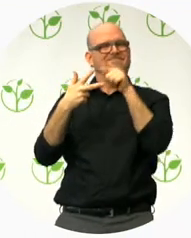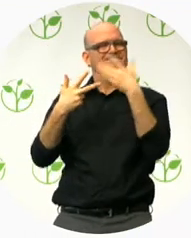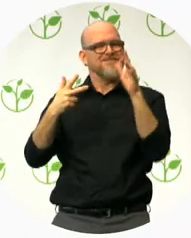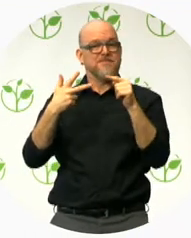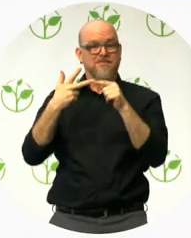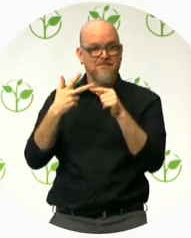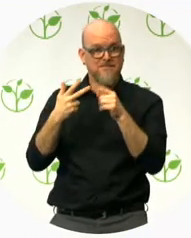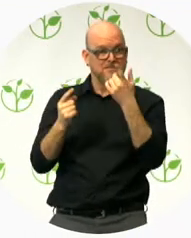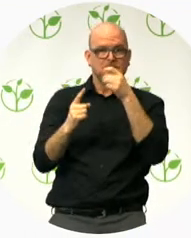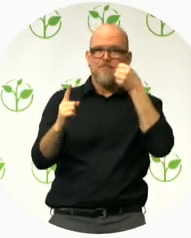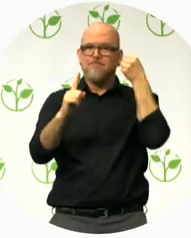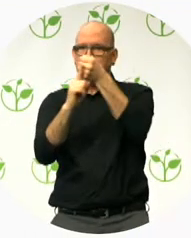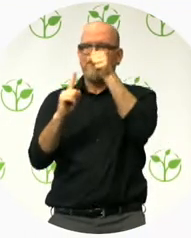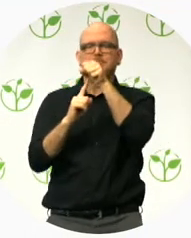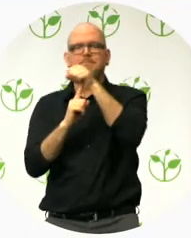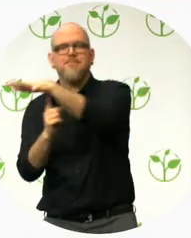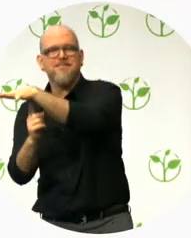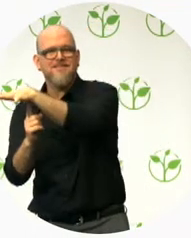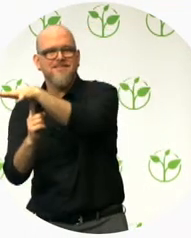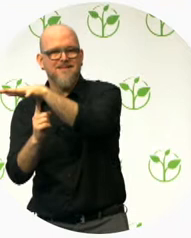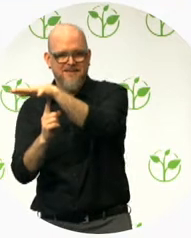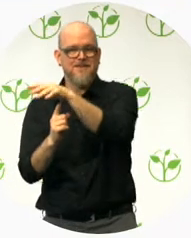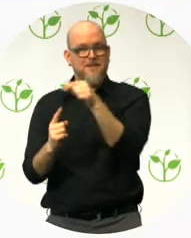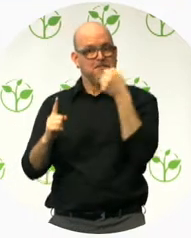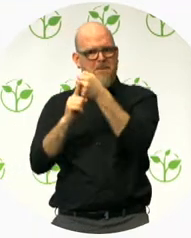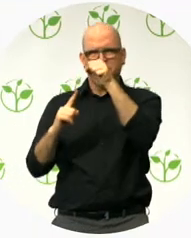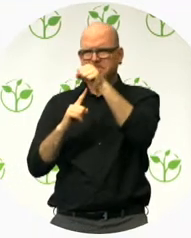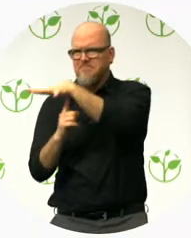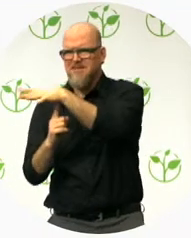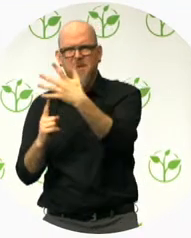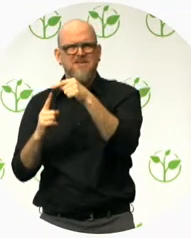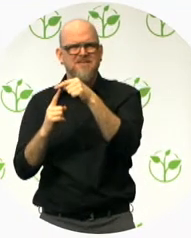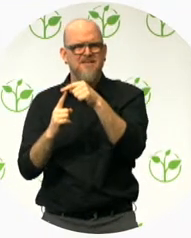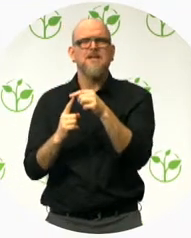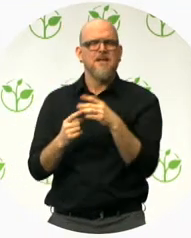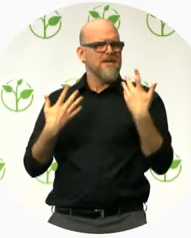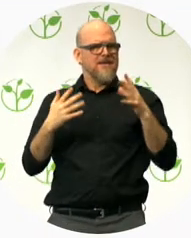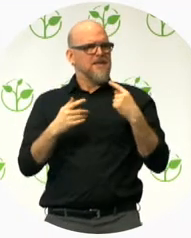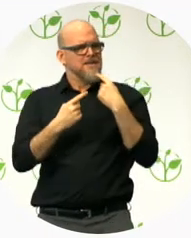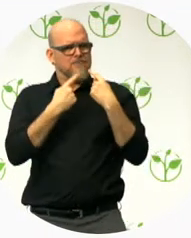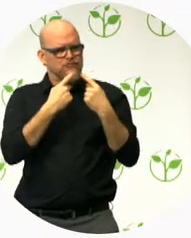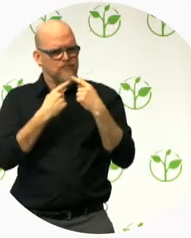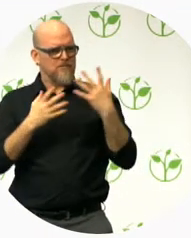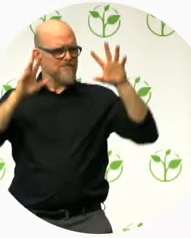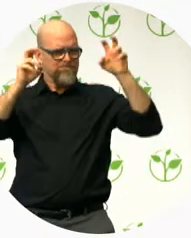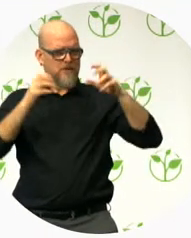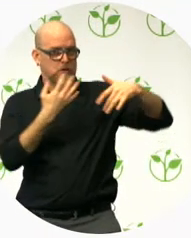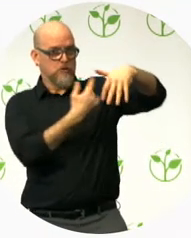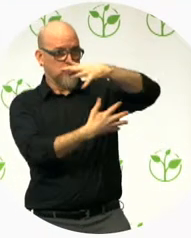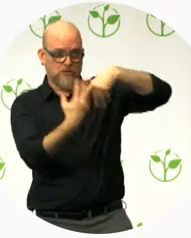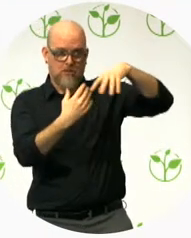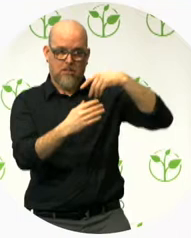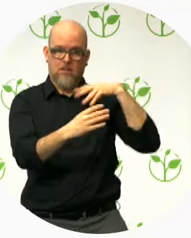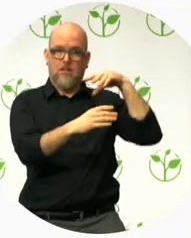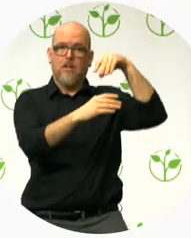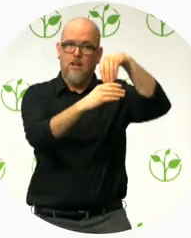we talk about social inclusion and then we talk about reducing inequalities, there is an impact. Now,